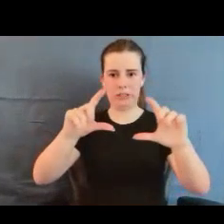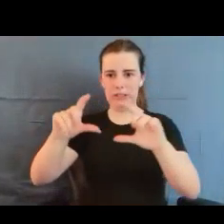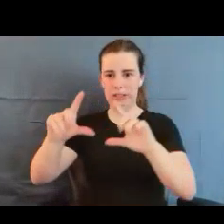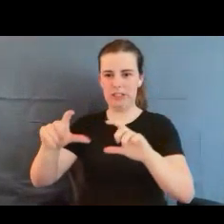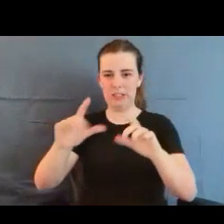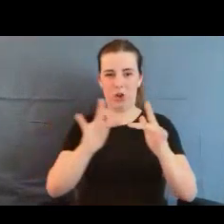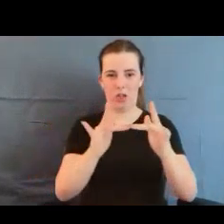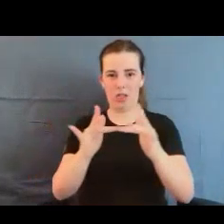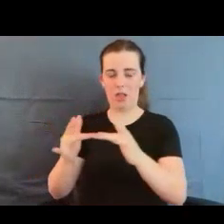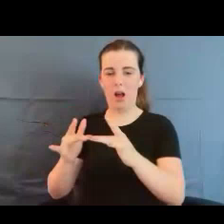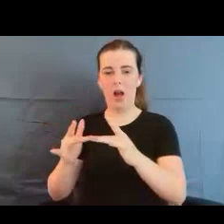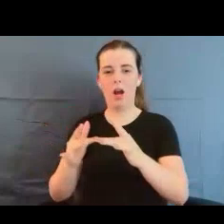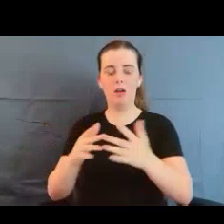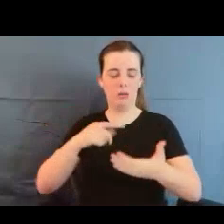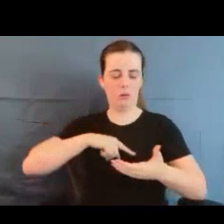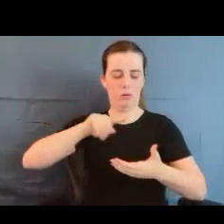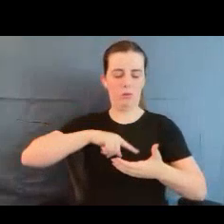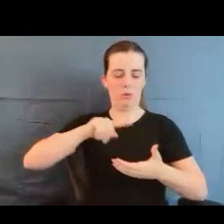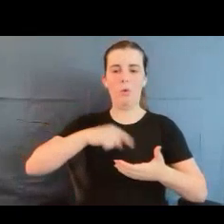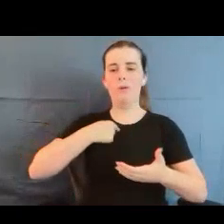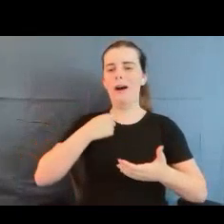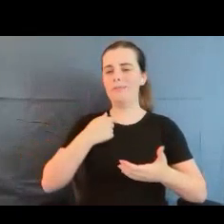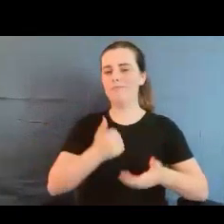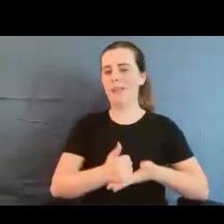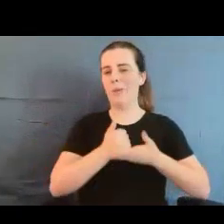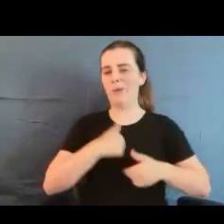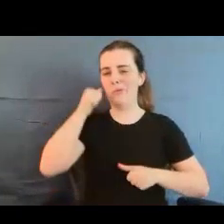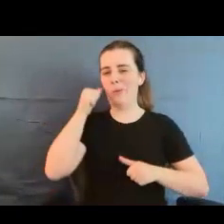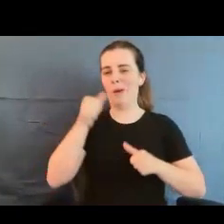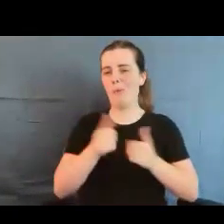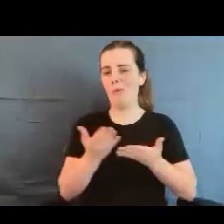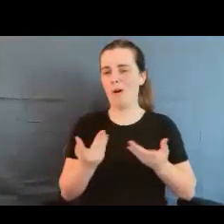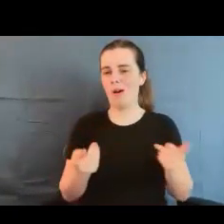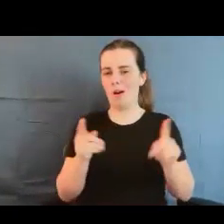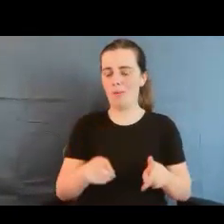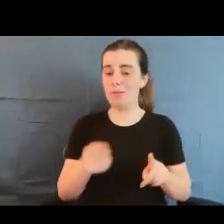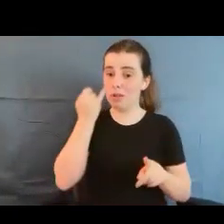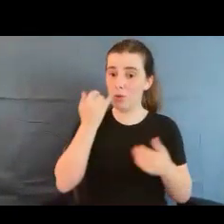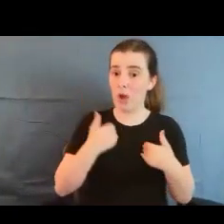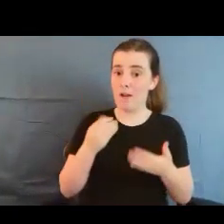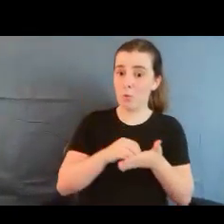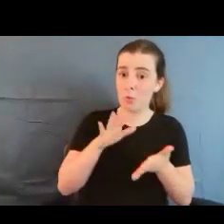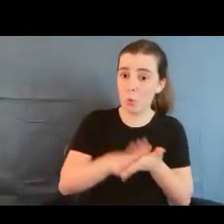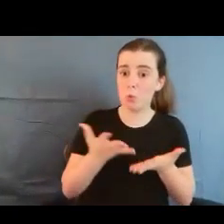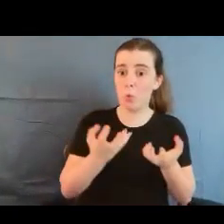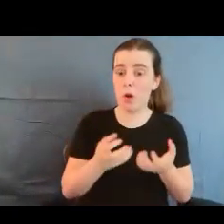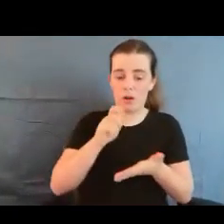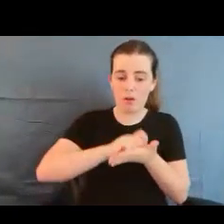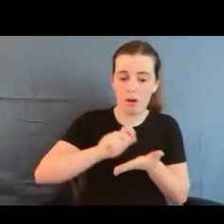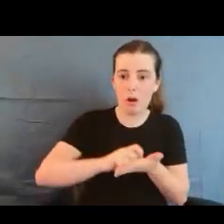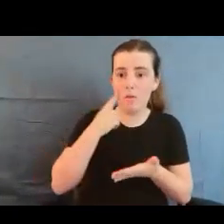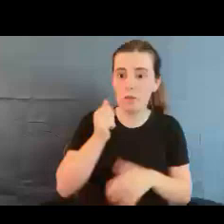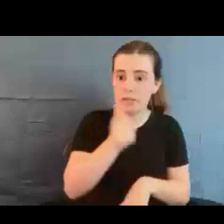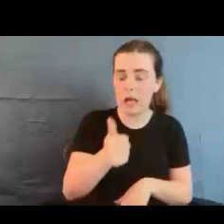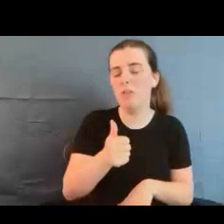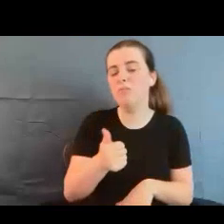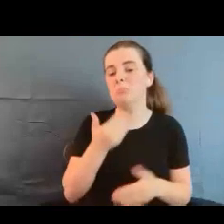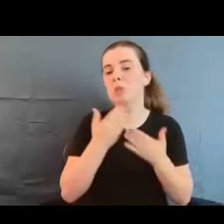the next section entails just to help my mind remember what's going on. And if you have any notes you want to write to yourself, it's another good opportunity to do that.